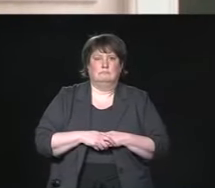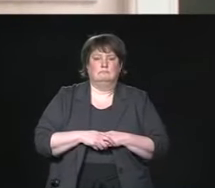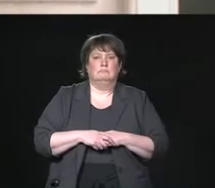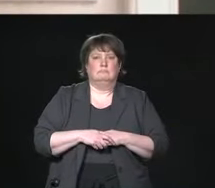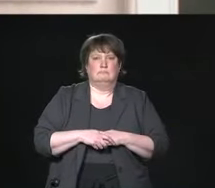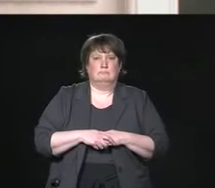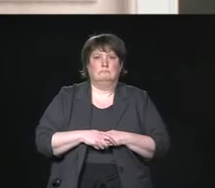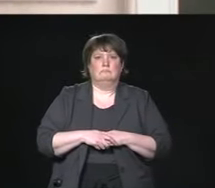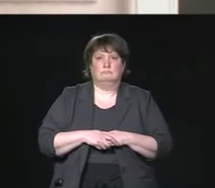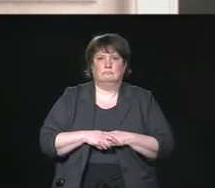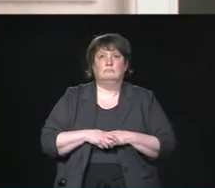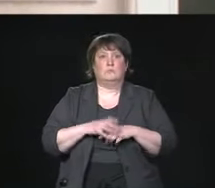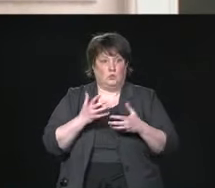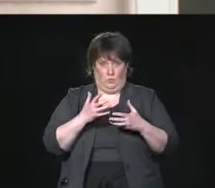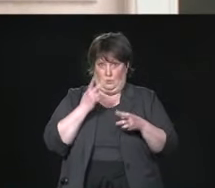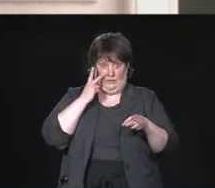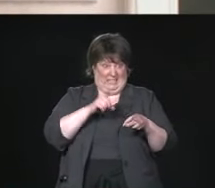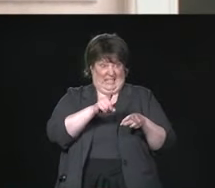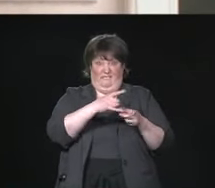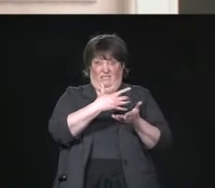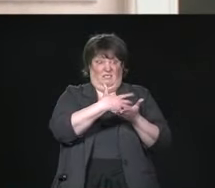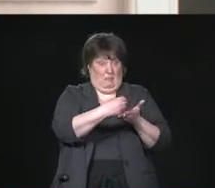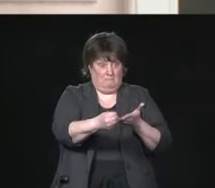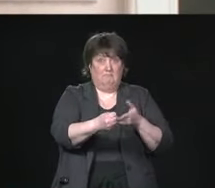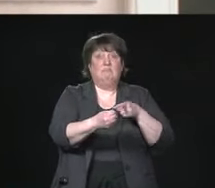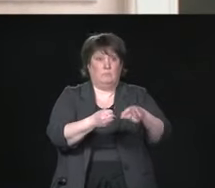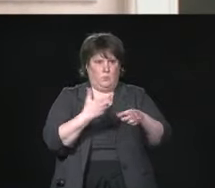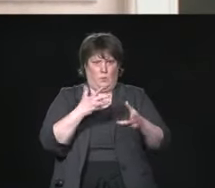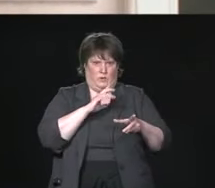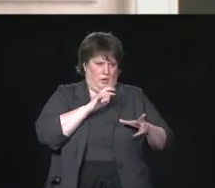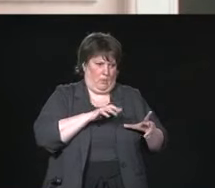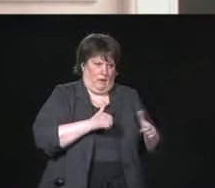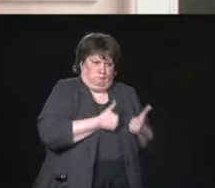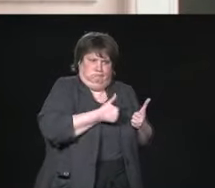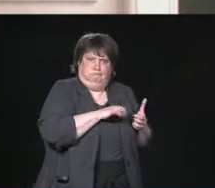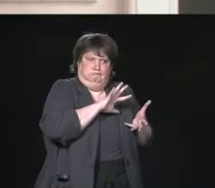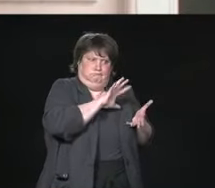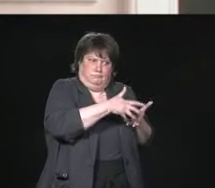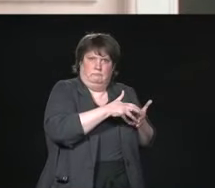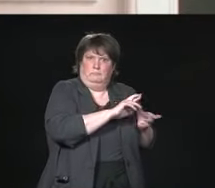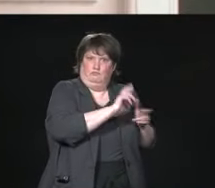same equipment will happen over the next few days. Next question, moderator.